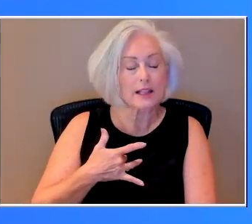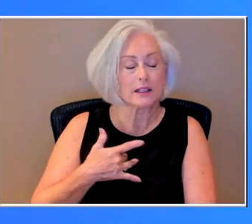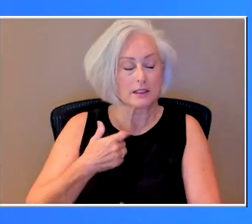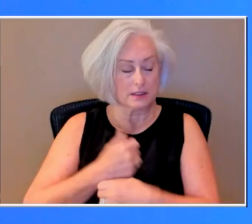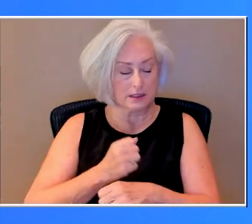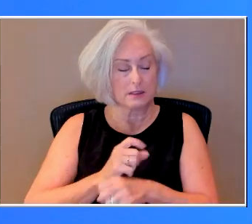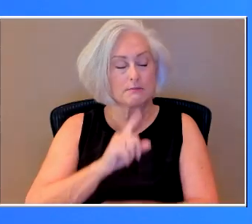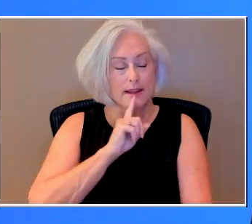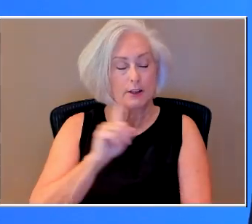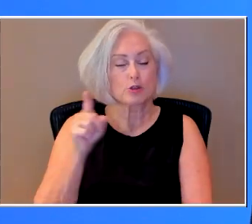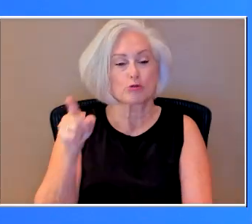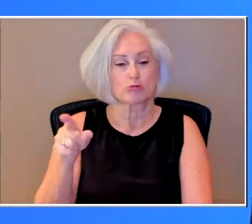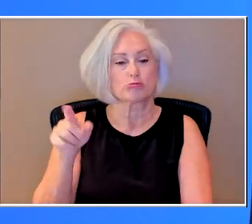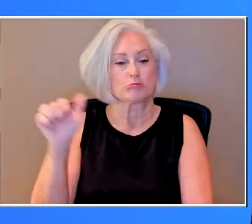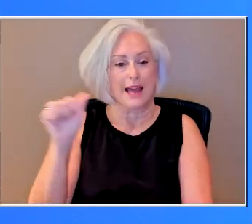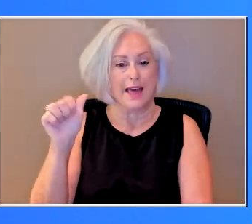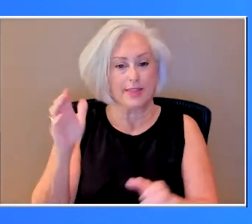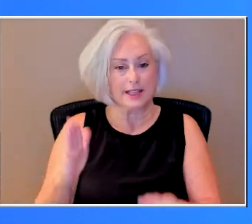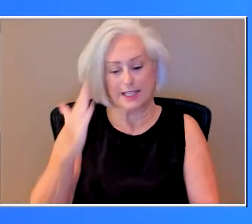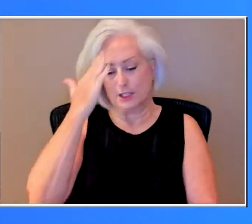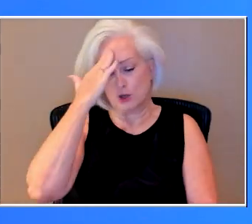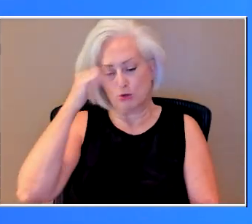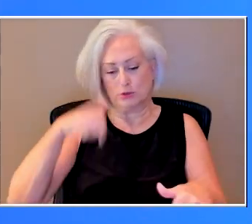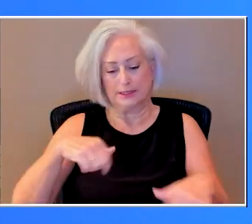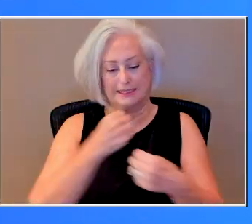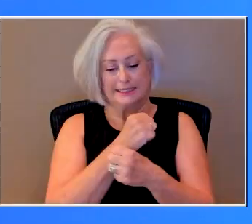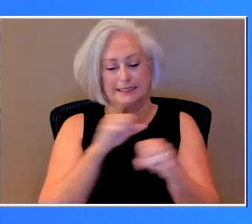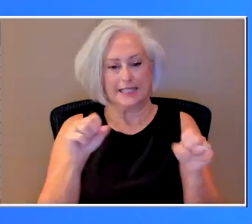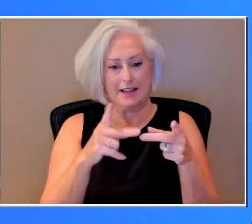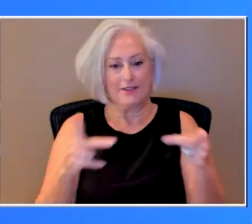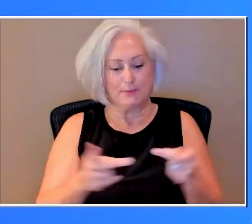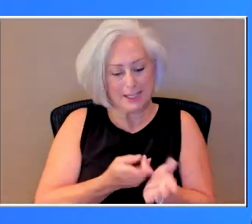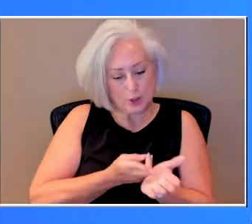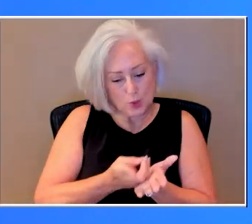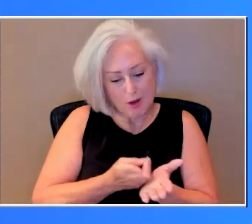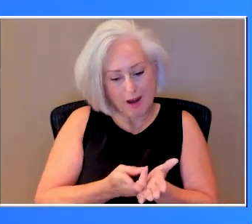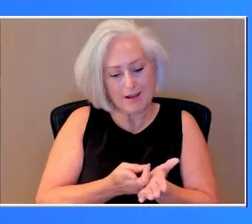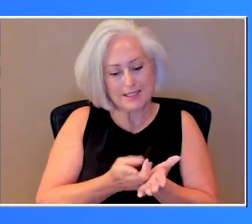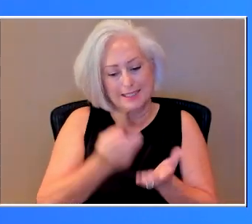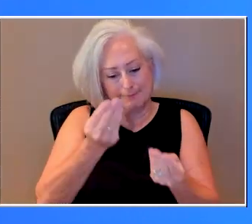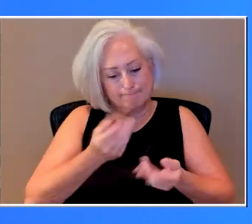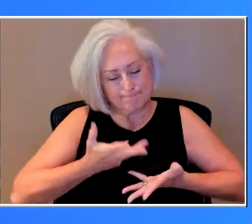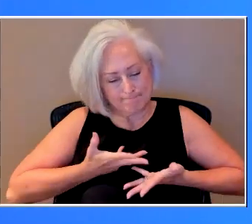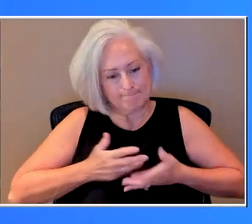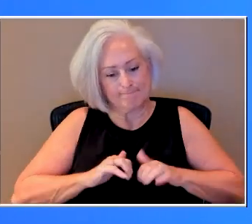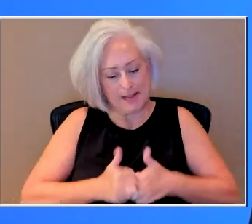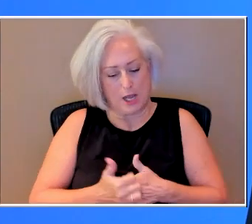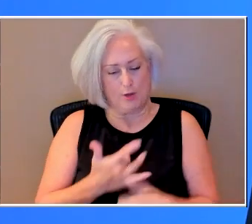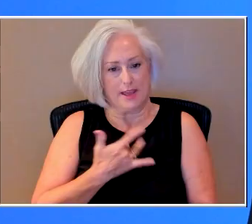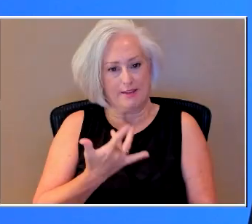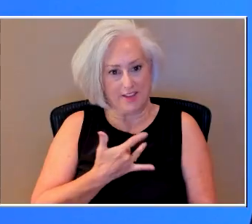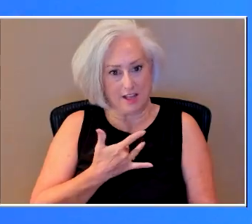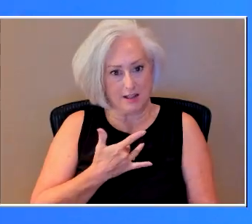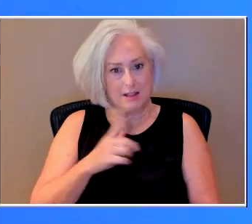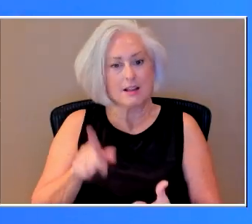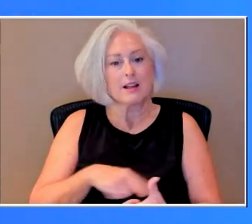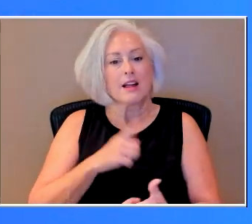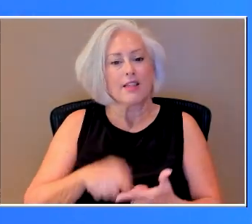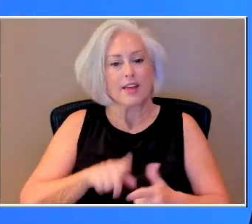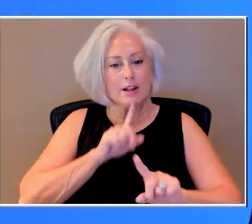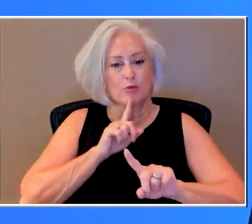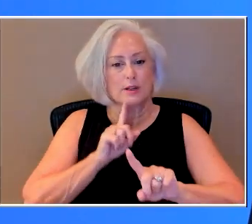athlete knows that they're in a safe place to tell us honestly how they feel. And then responding and adjusting the workout based off of